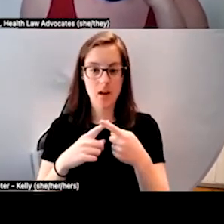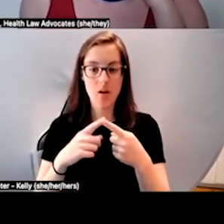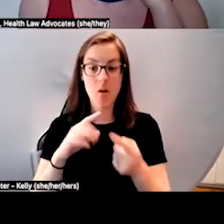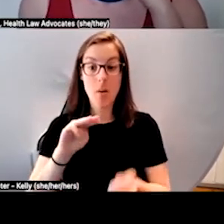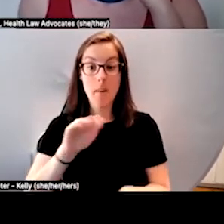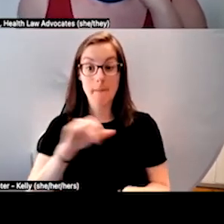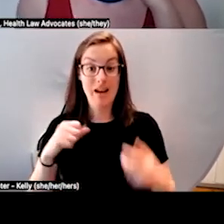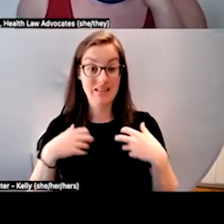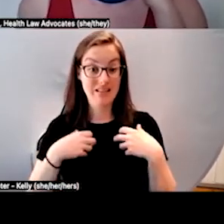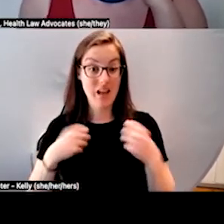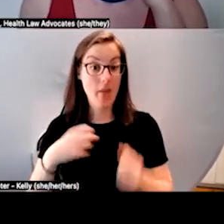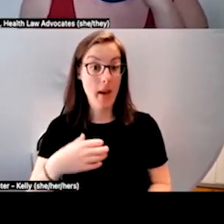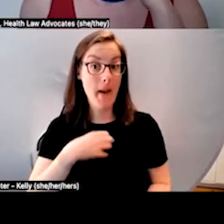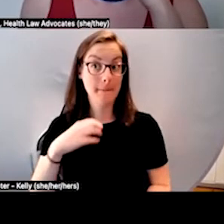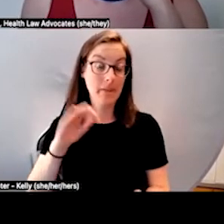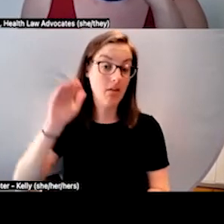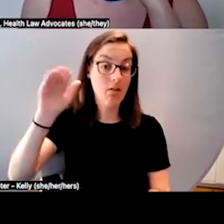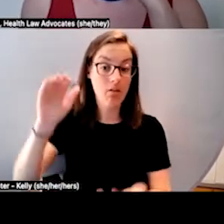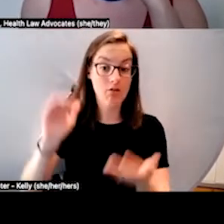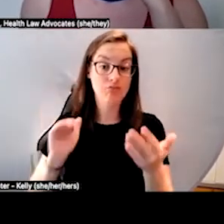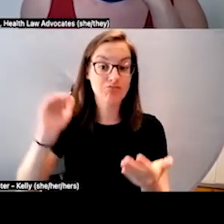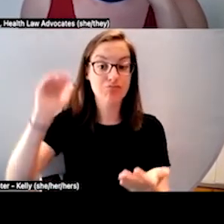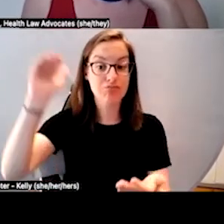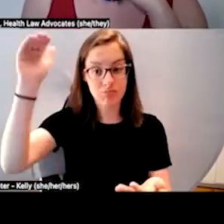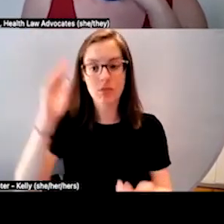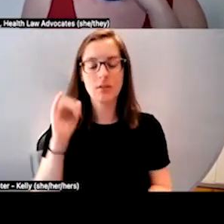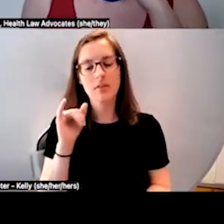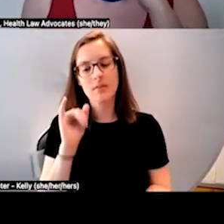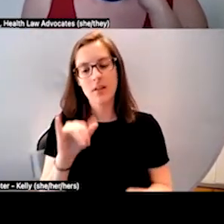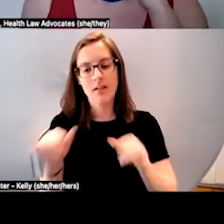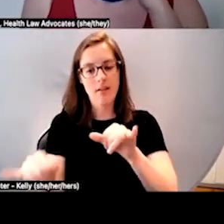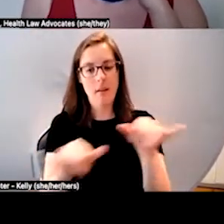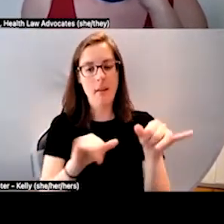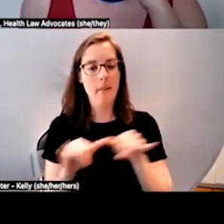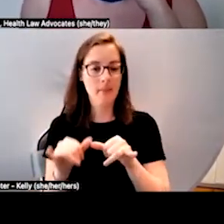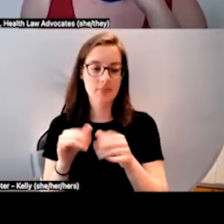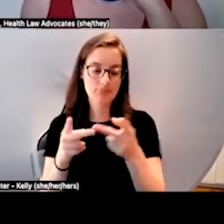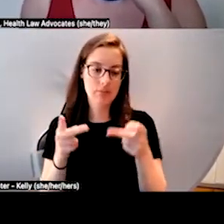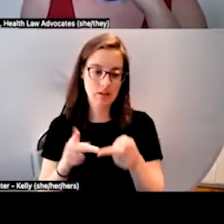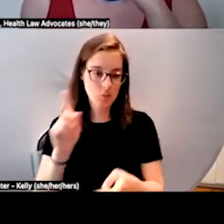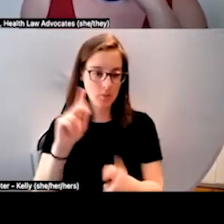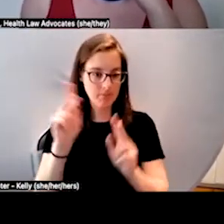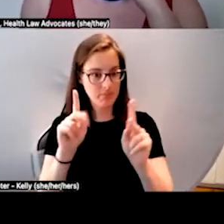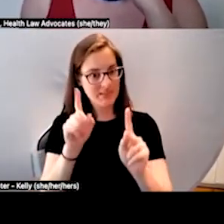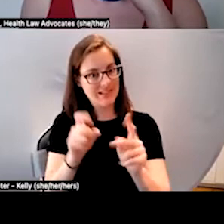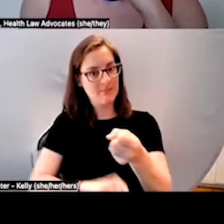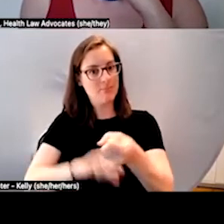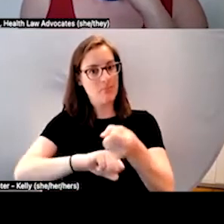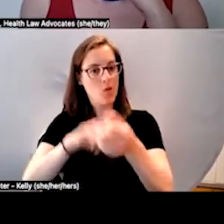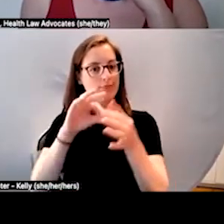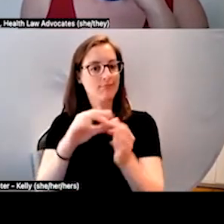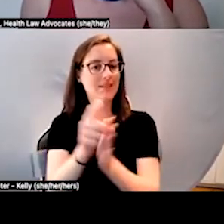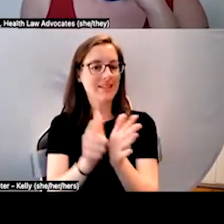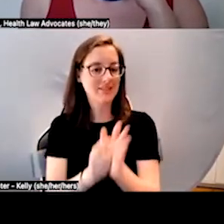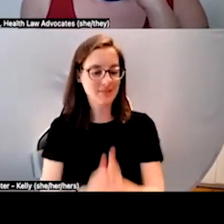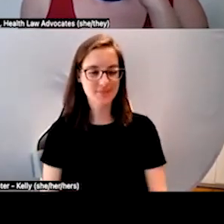appeals, because that is a very common area where people may need legal supports. Okay. All right. So